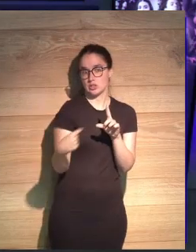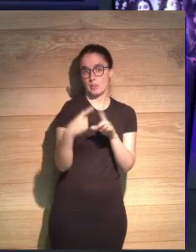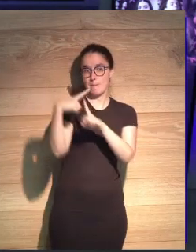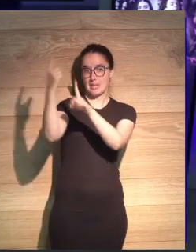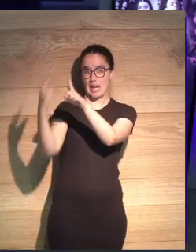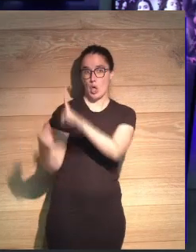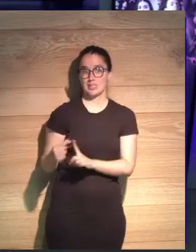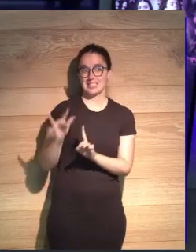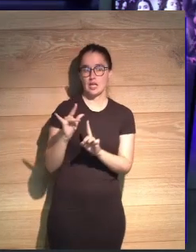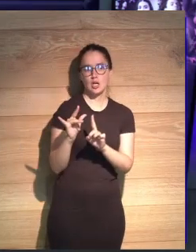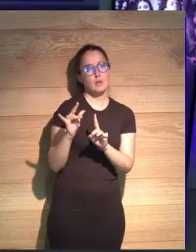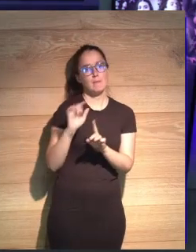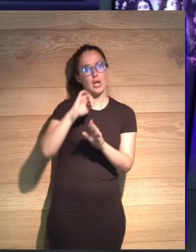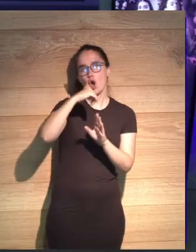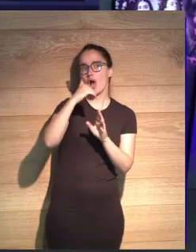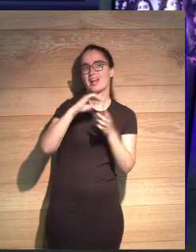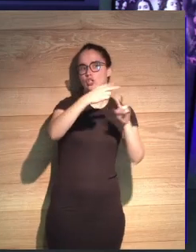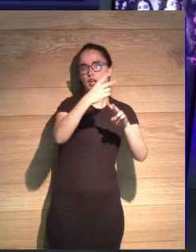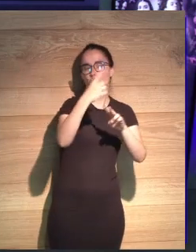6 to 12.